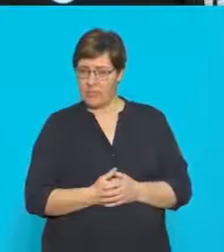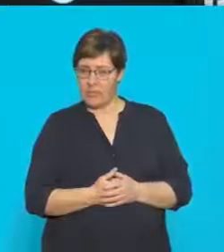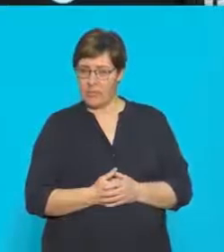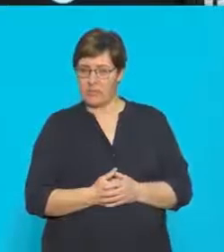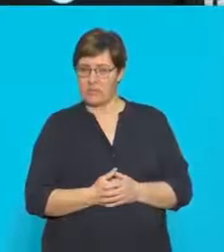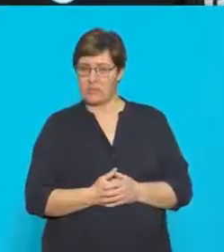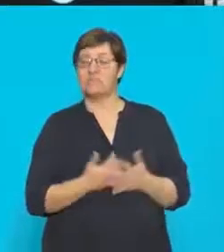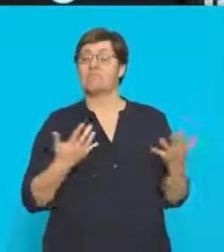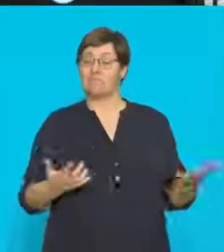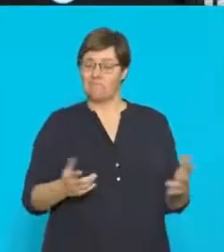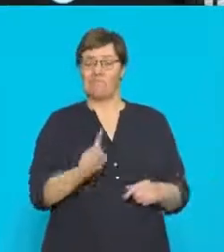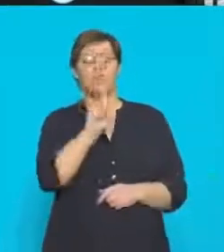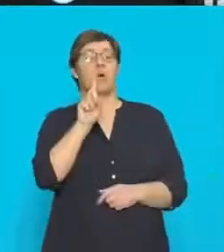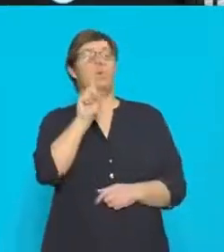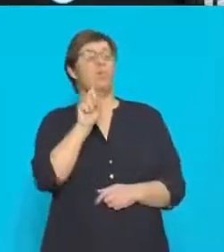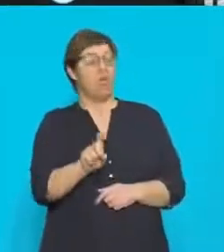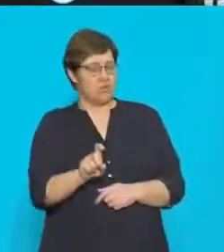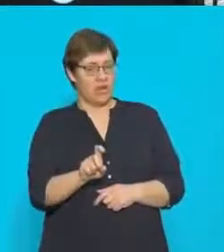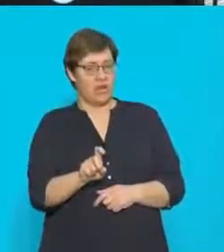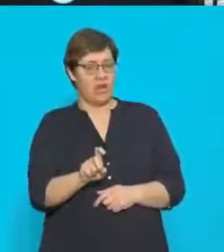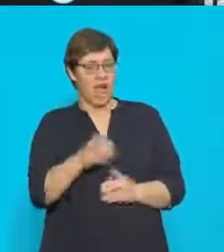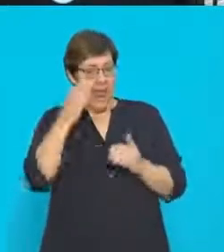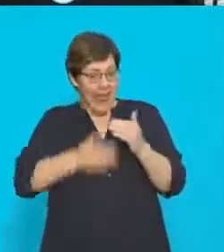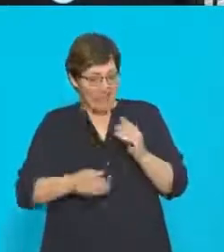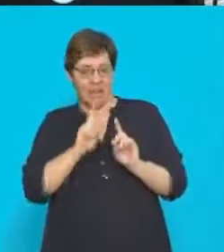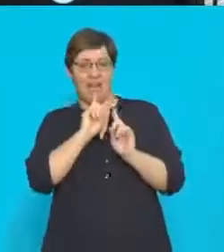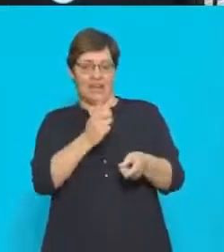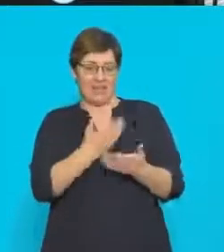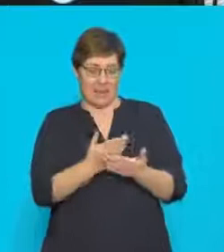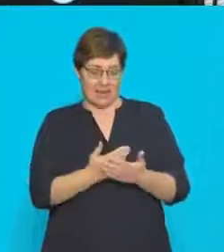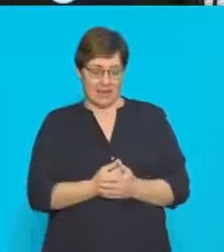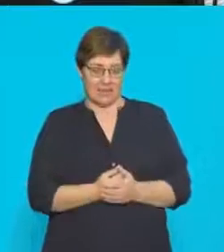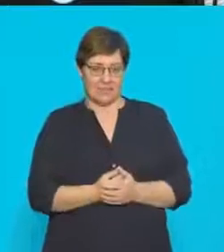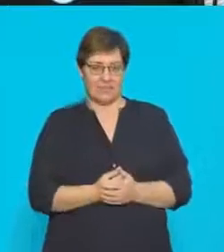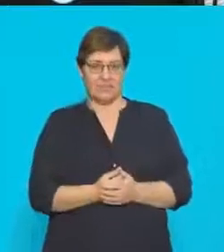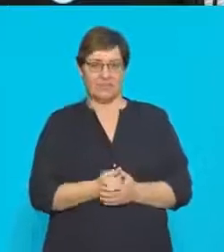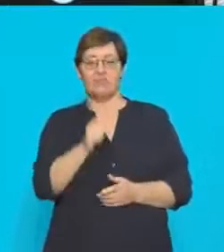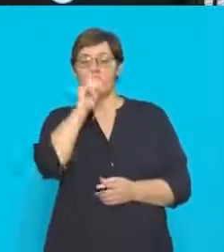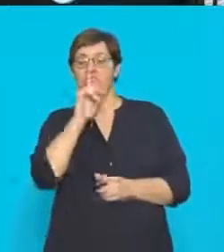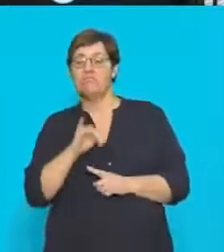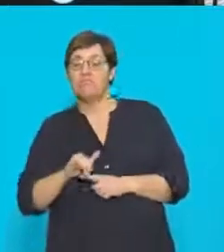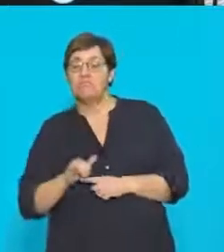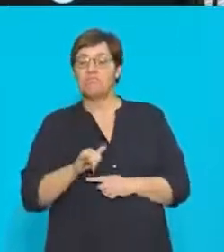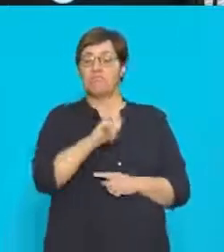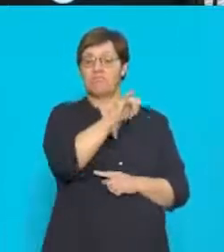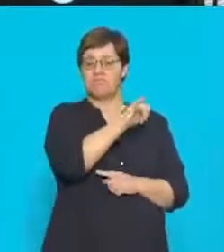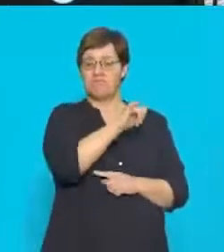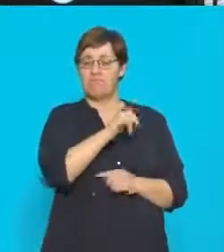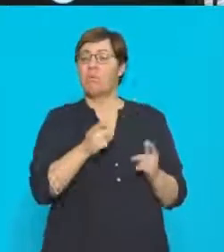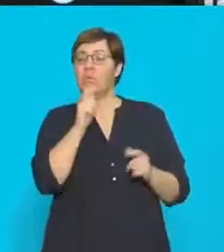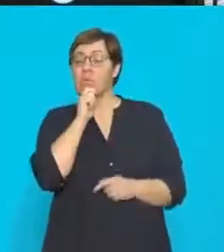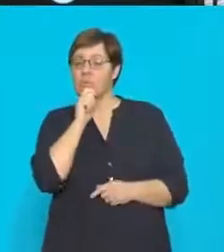So, that's going to be one of the questions we're going to answer at the end of this session. We're going to look at how flight engineers will